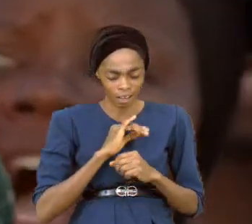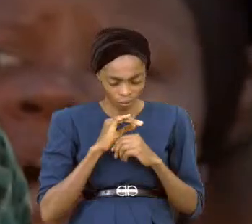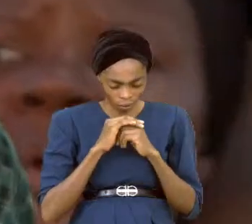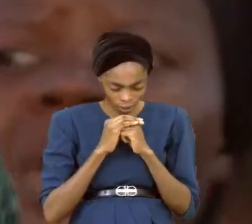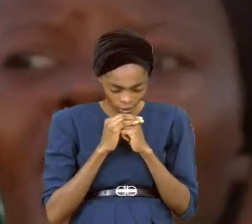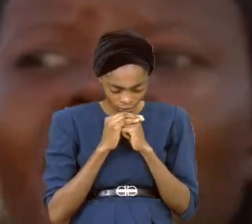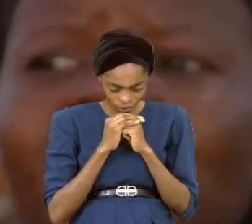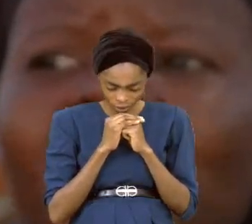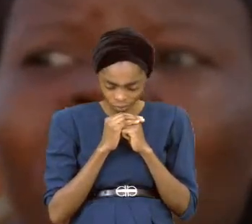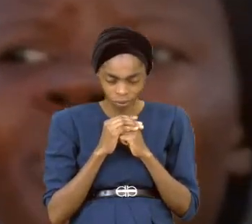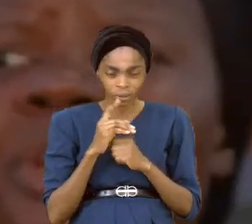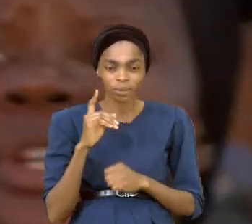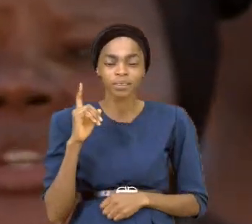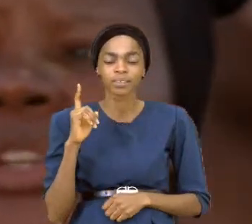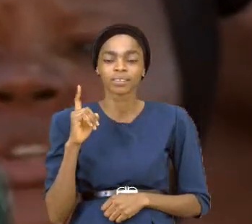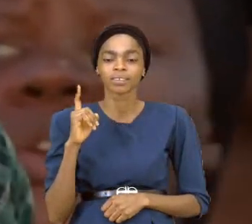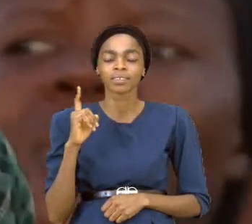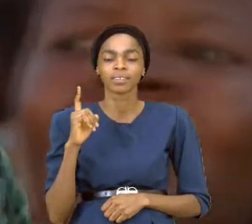I worship